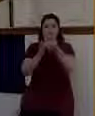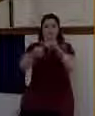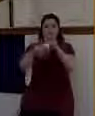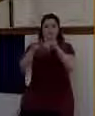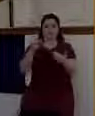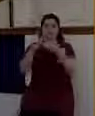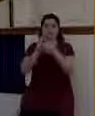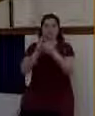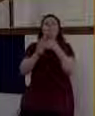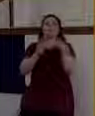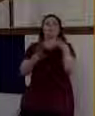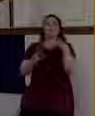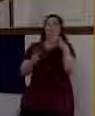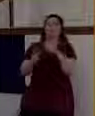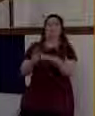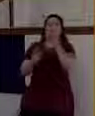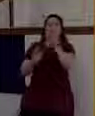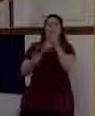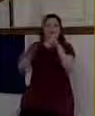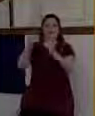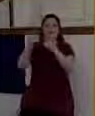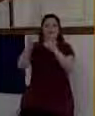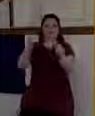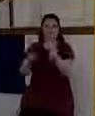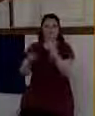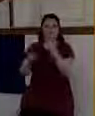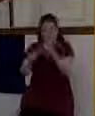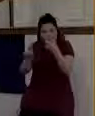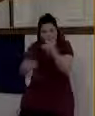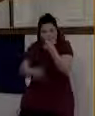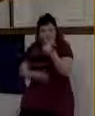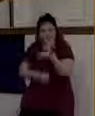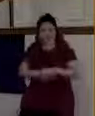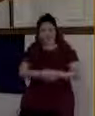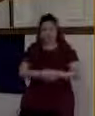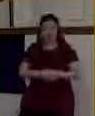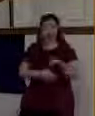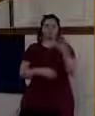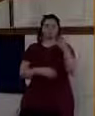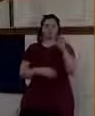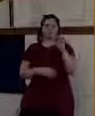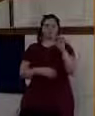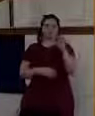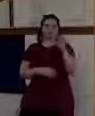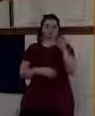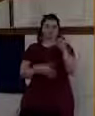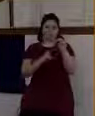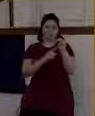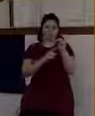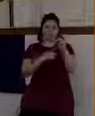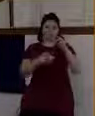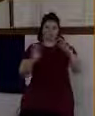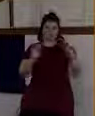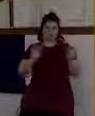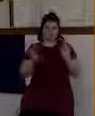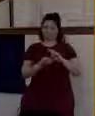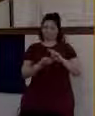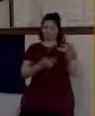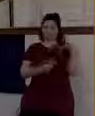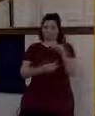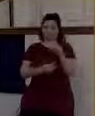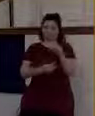truly from God. And Jeroboam, however, he doesn't really repent. What he does is he tries to persuade this younger